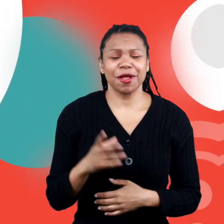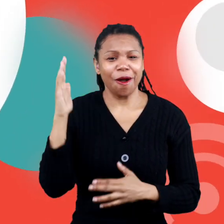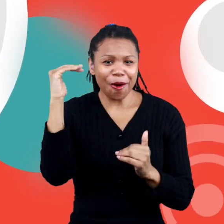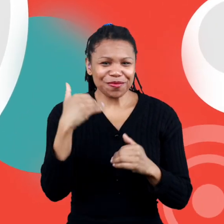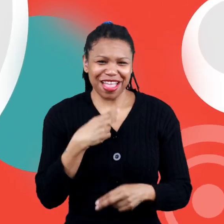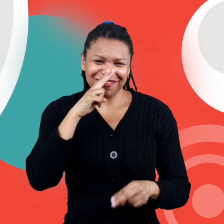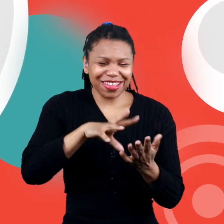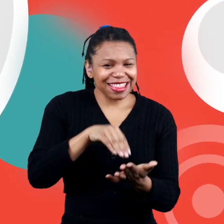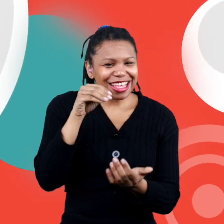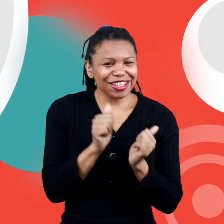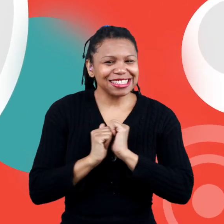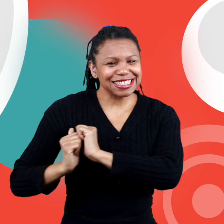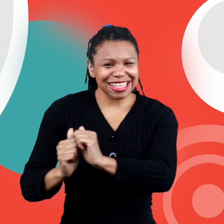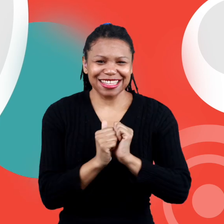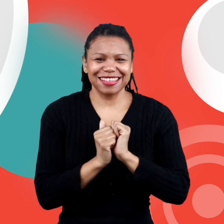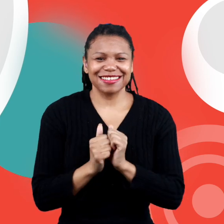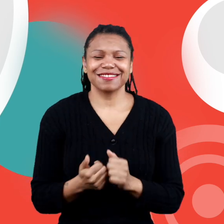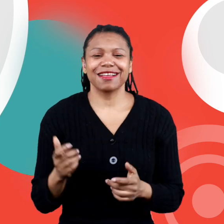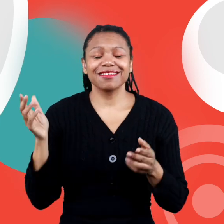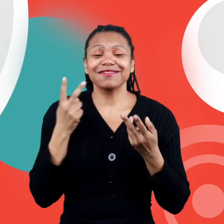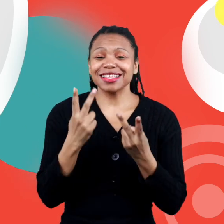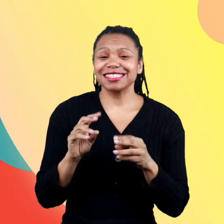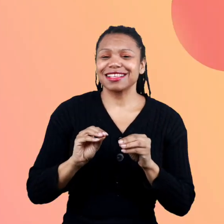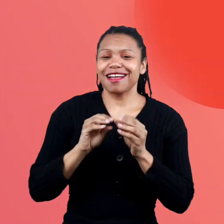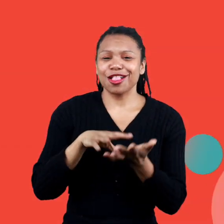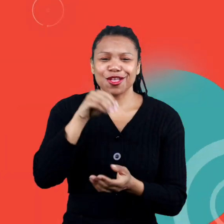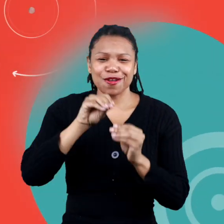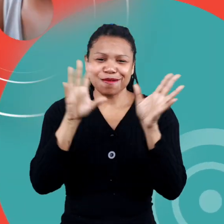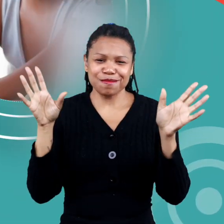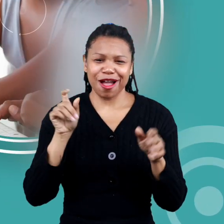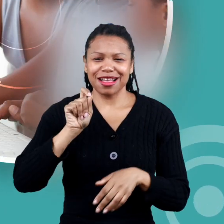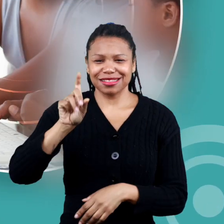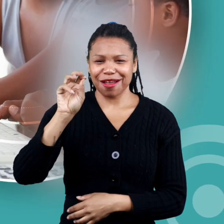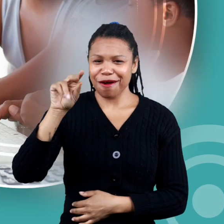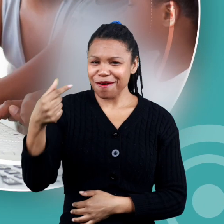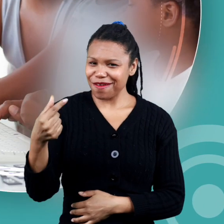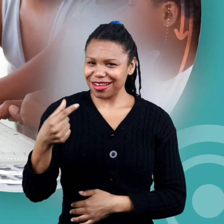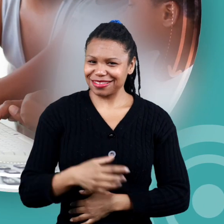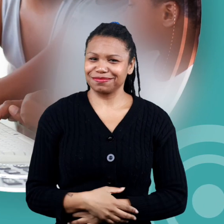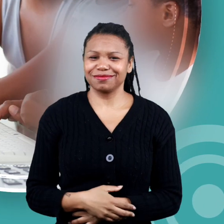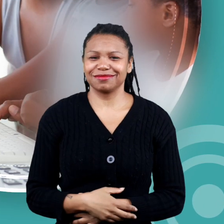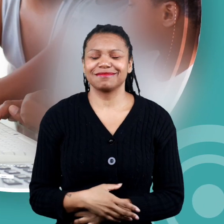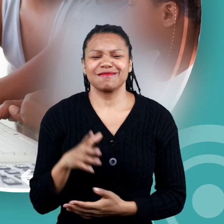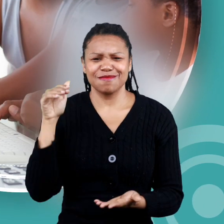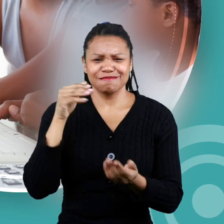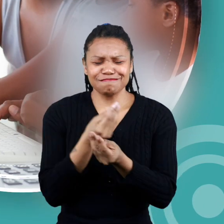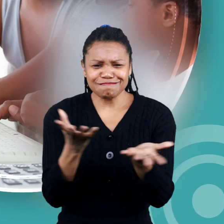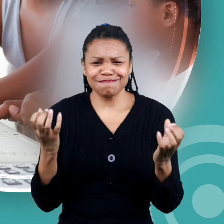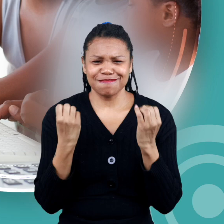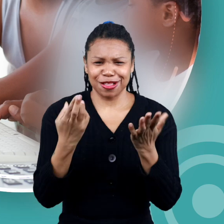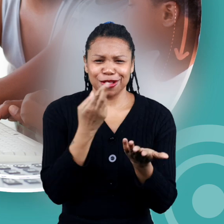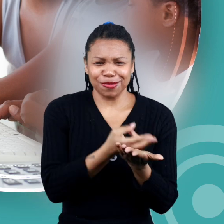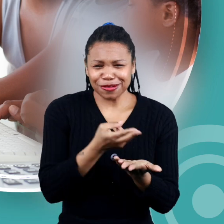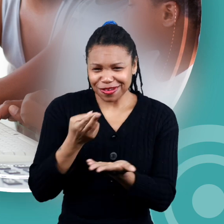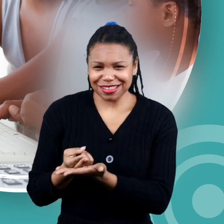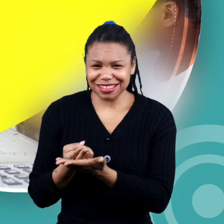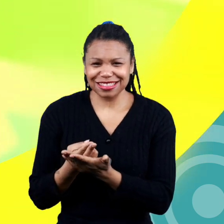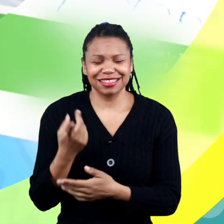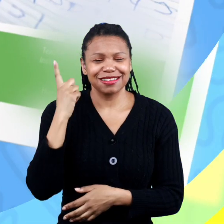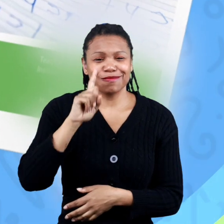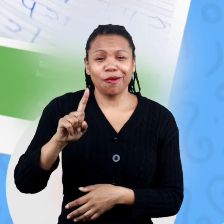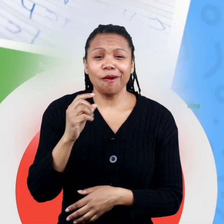Hope you had fun learning with us. Visit us at learnbright.org for thousands of free